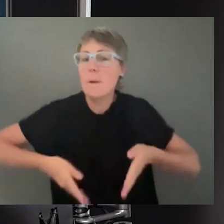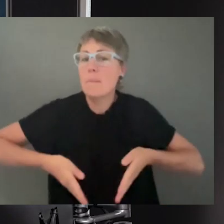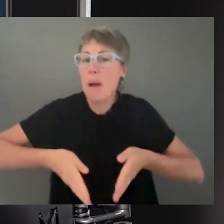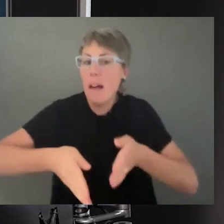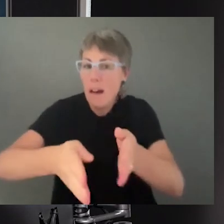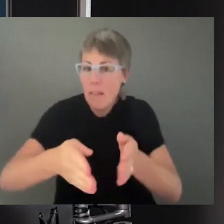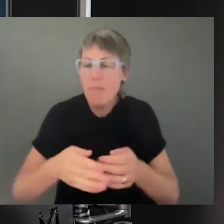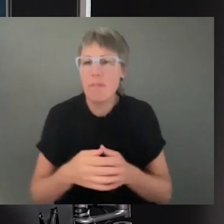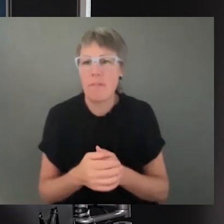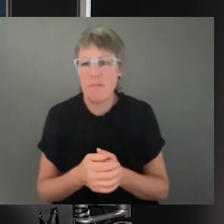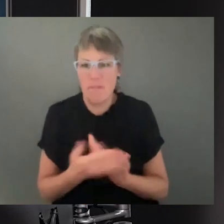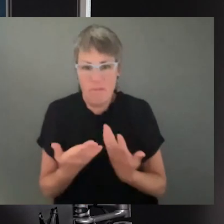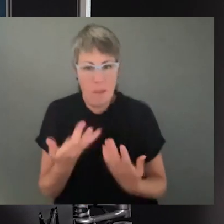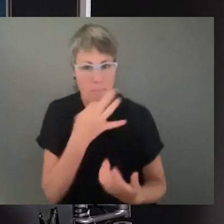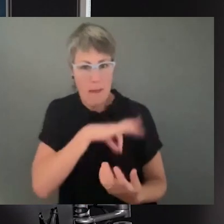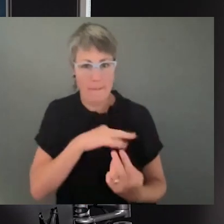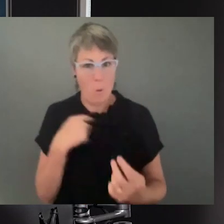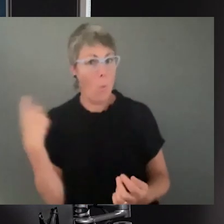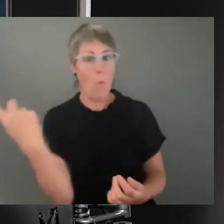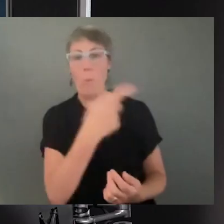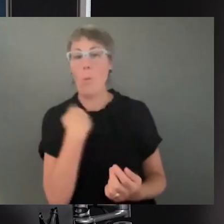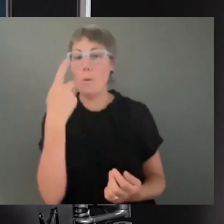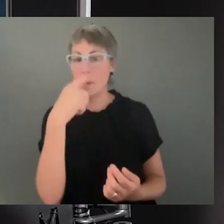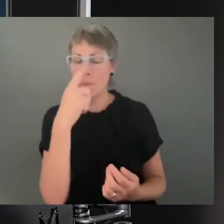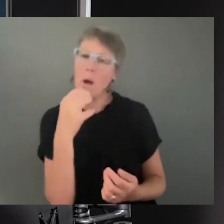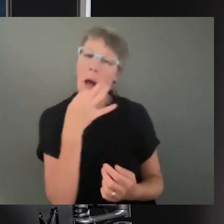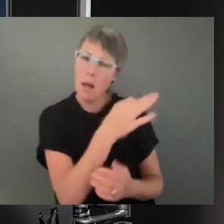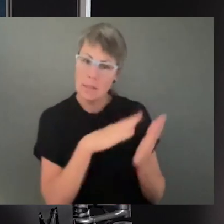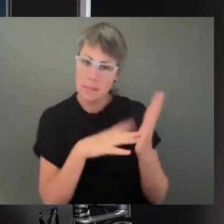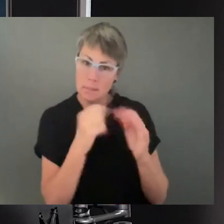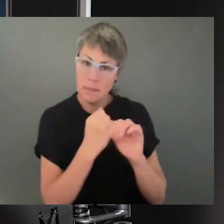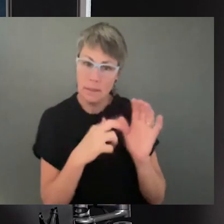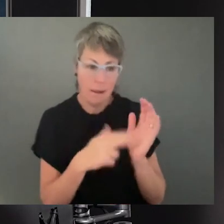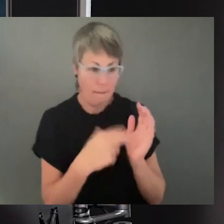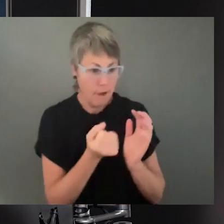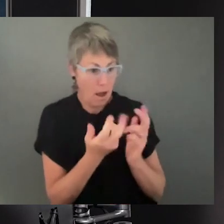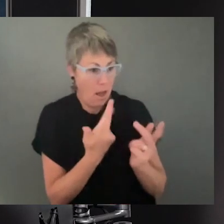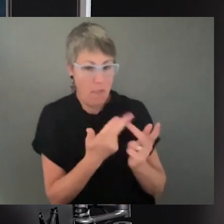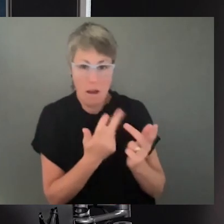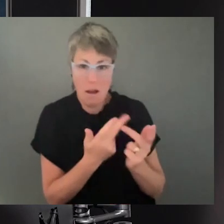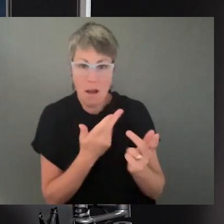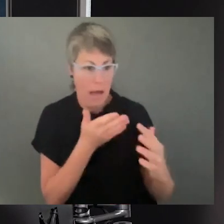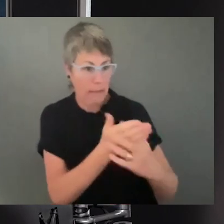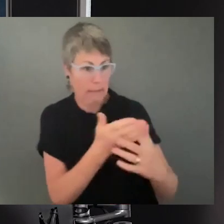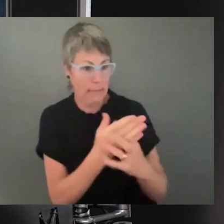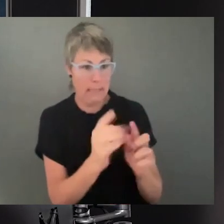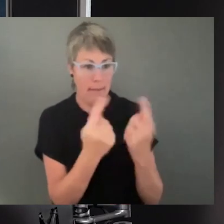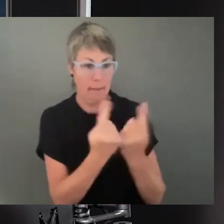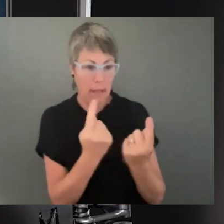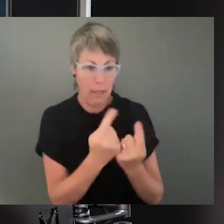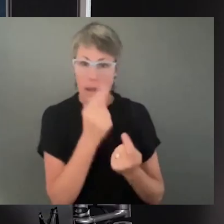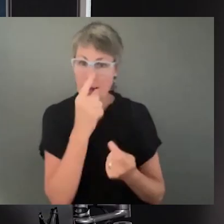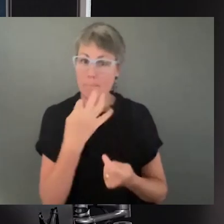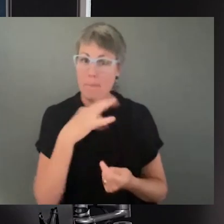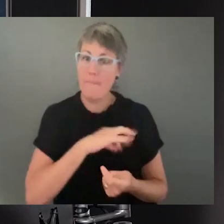about some of those modifications that we all might enjoy that have come through by access? Yeah,